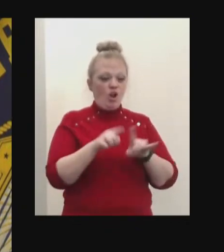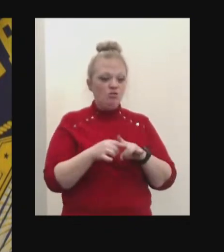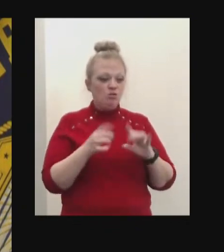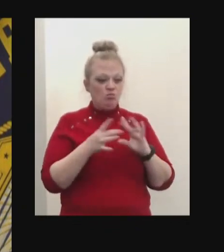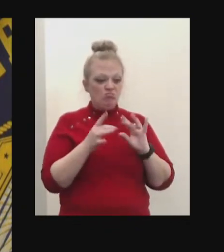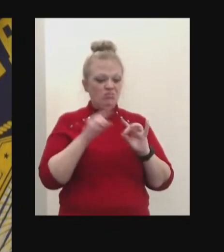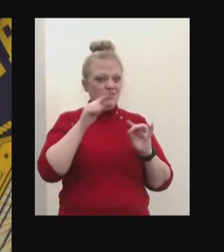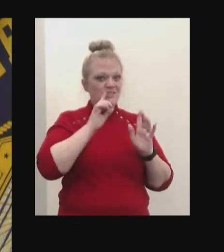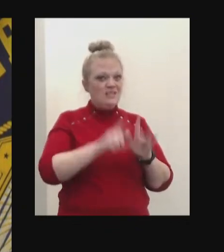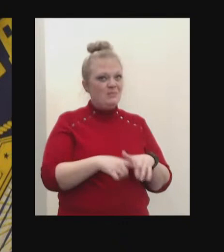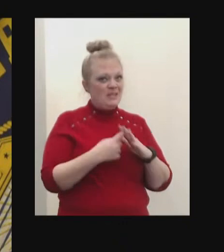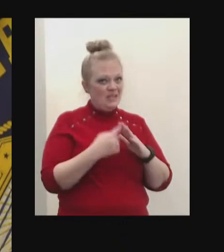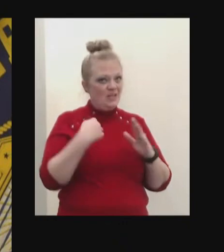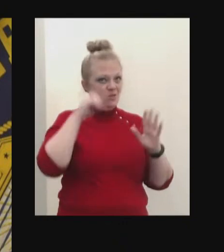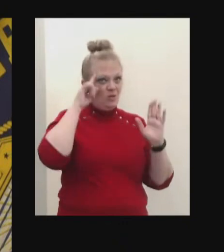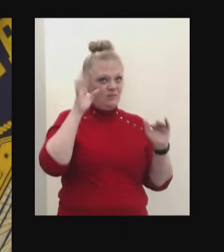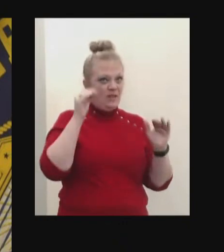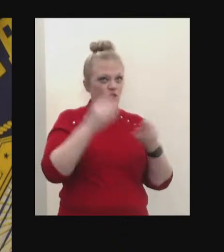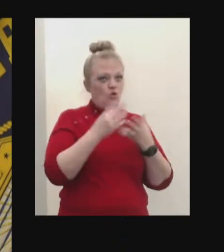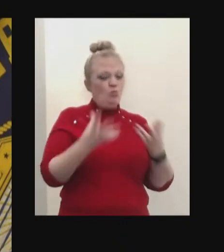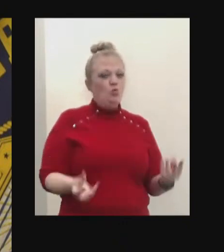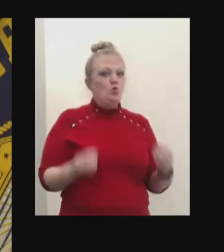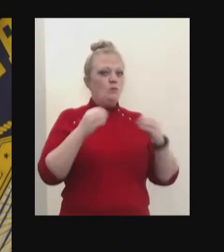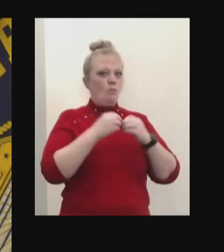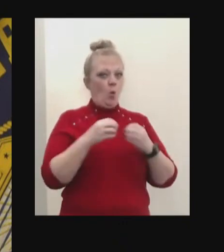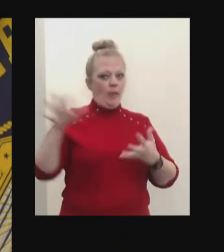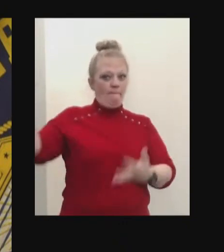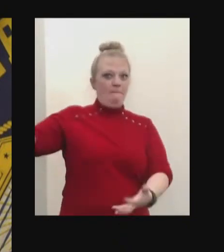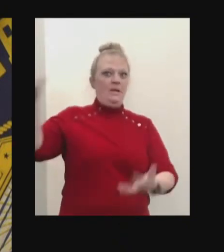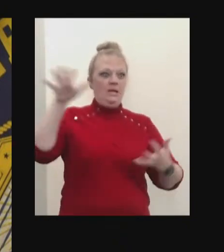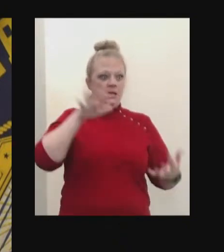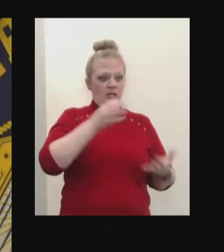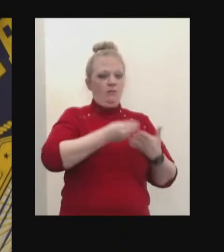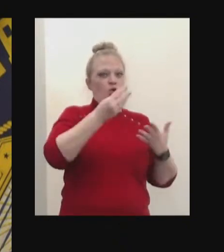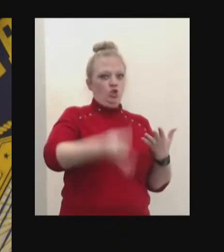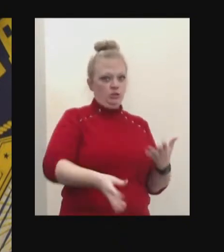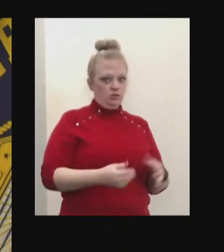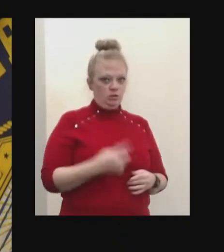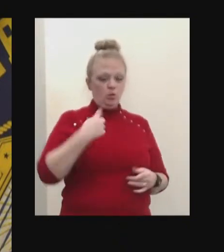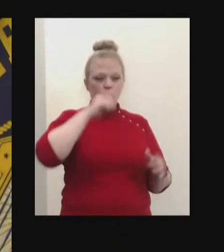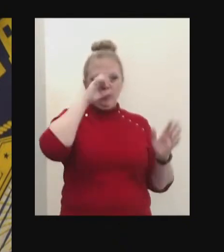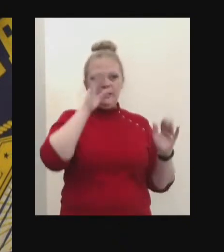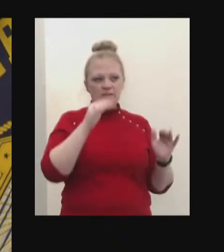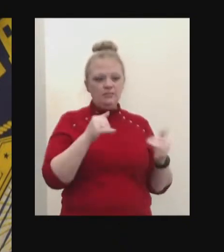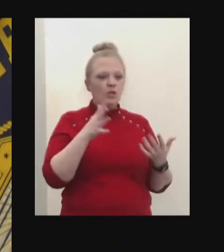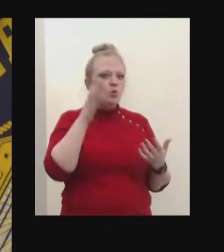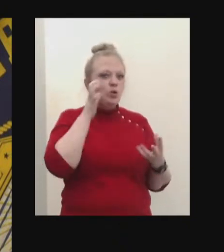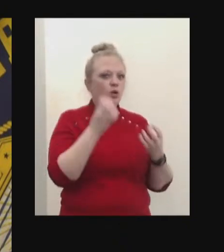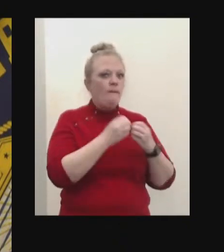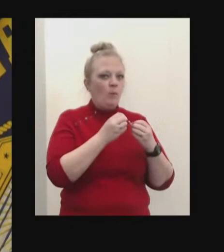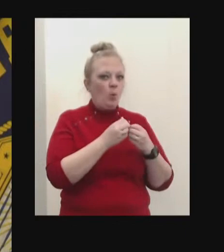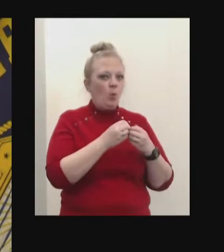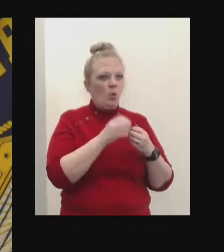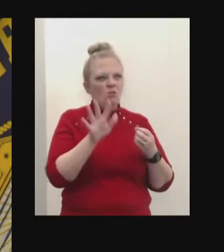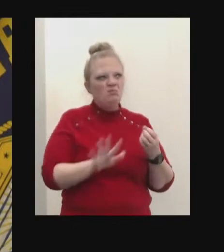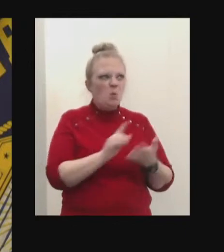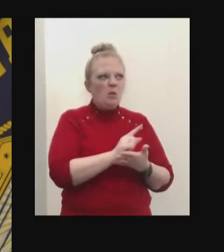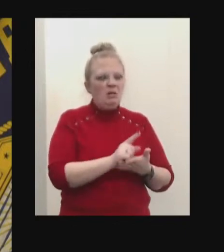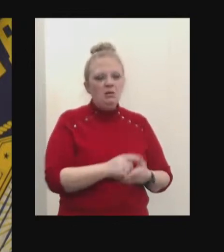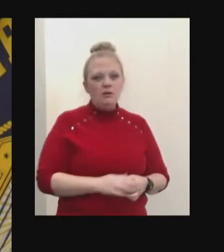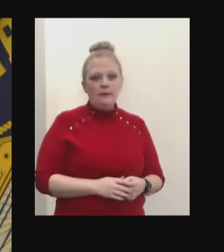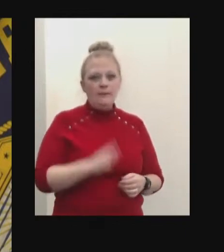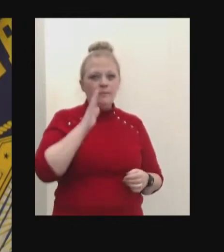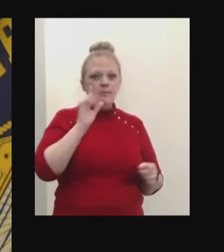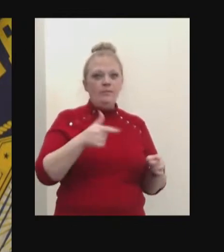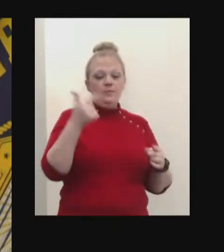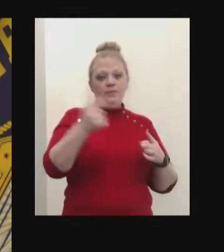They're expecting to purchase more in these large bulk purchases. So we expect to hear more about that in the next week. I'll turn it over to Dr.